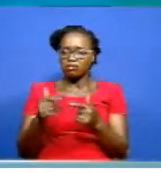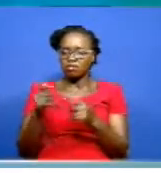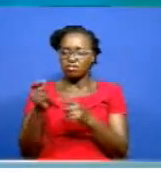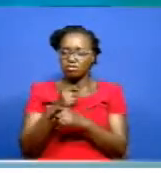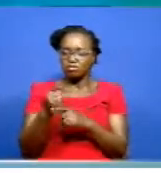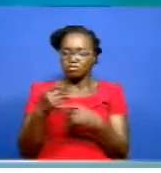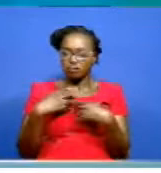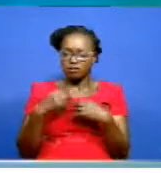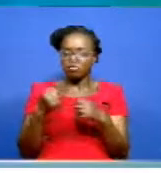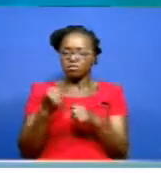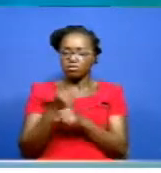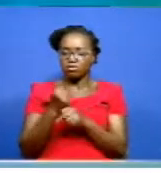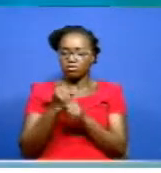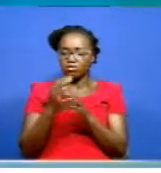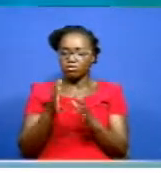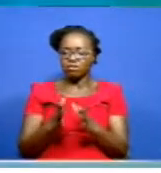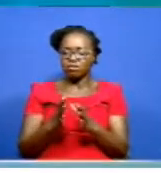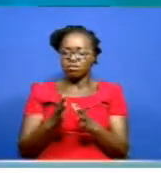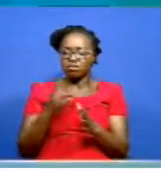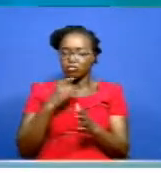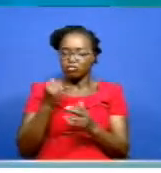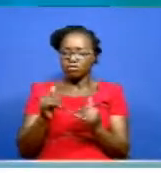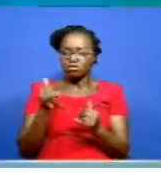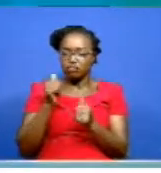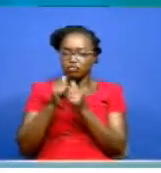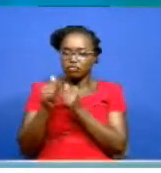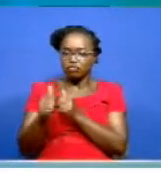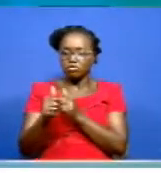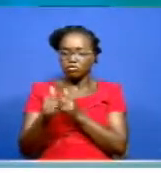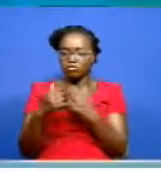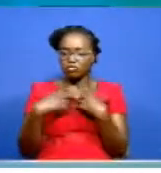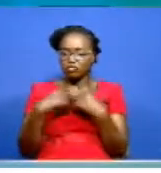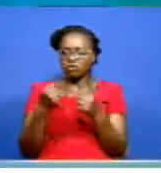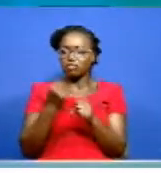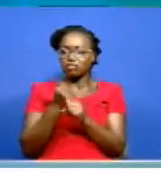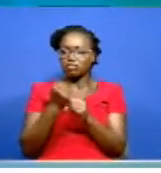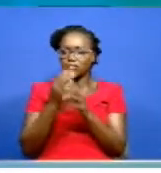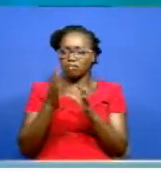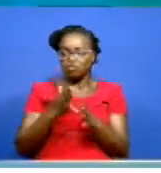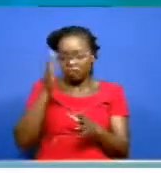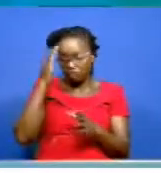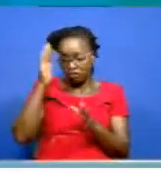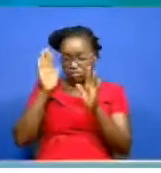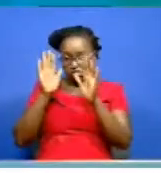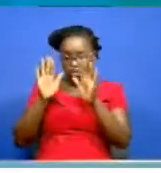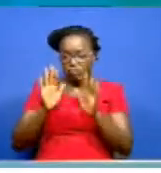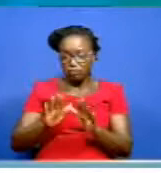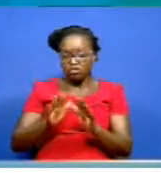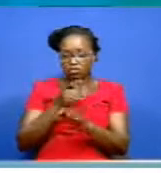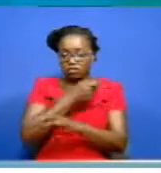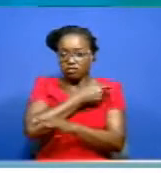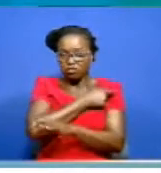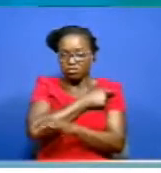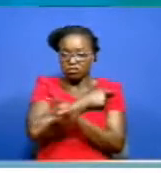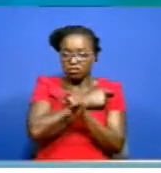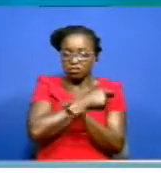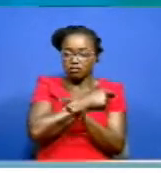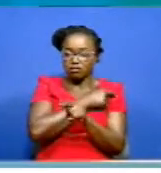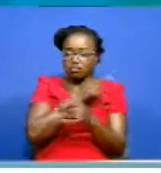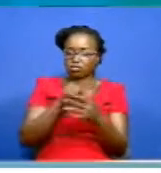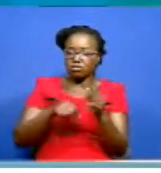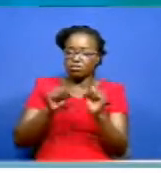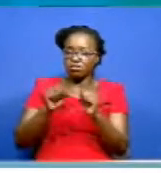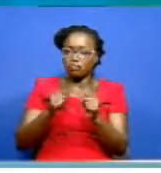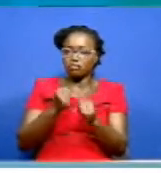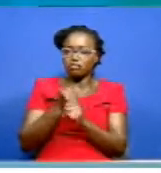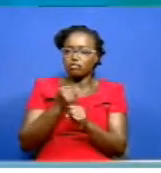workers. So far, I think the health workers, they know the importance of this vaccine and what it could do. It's